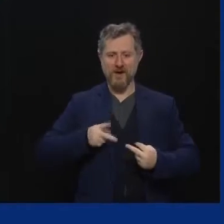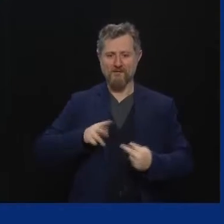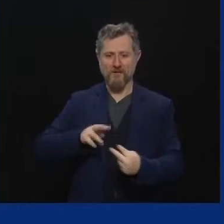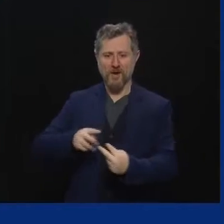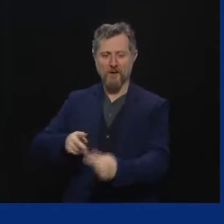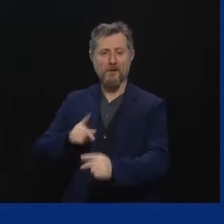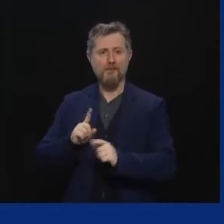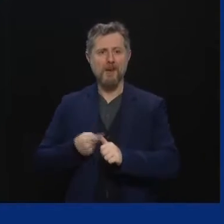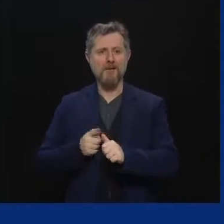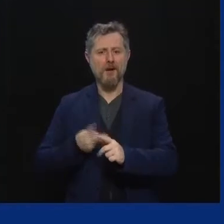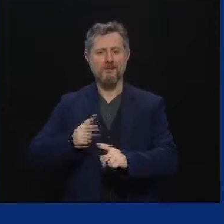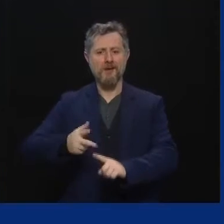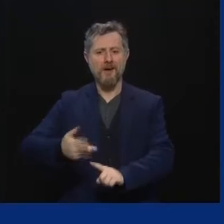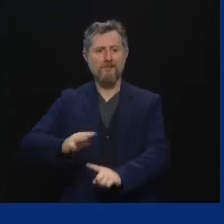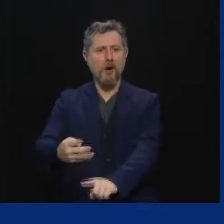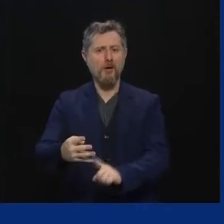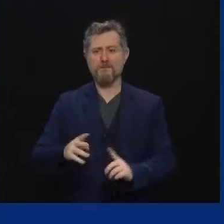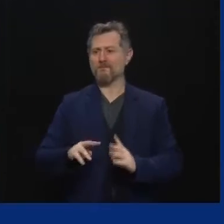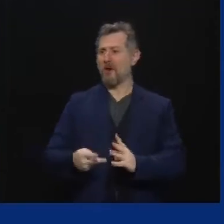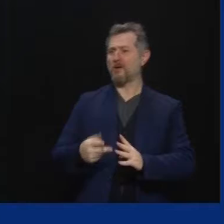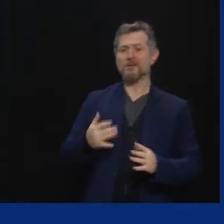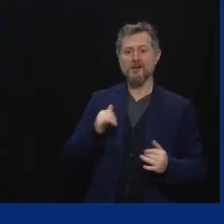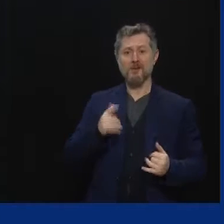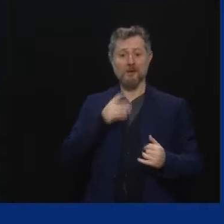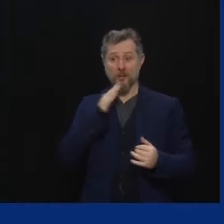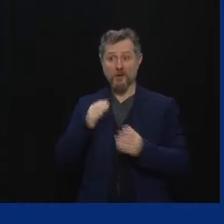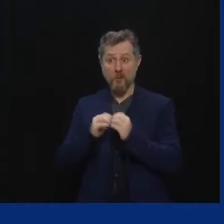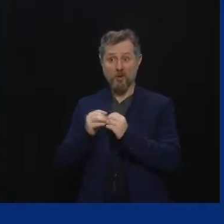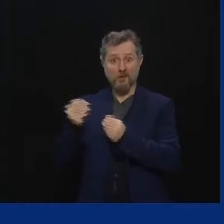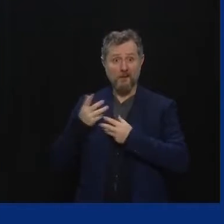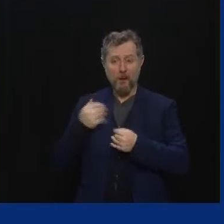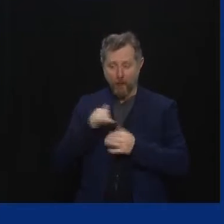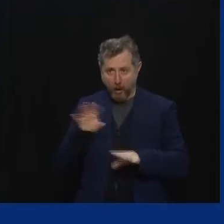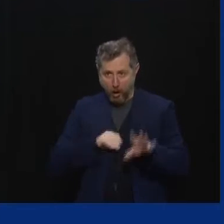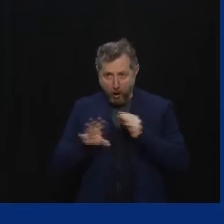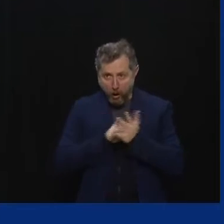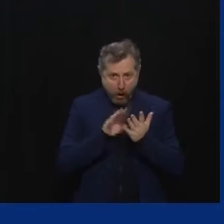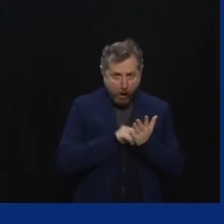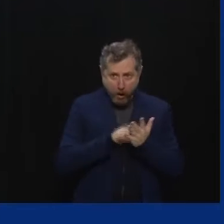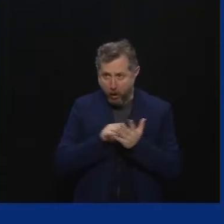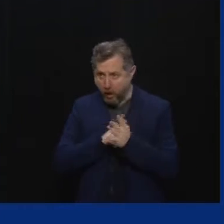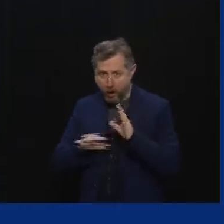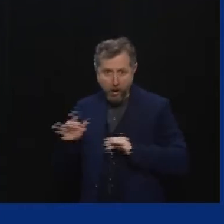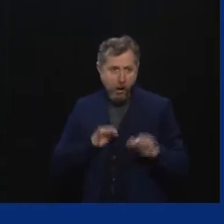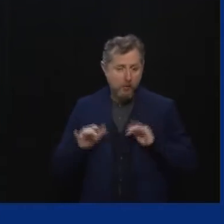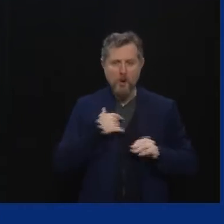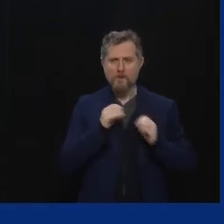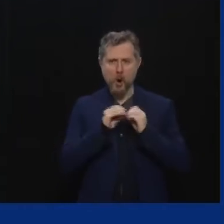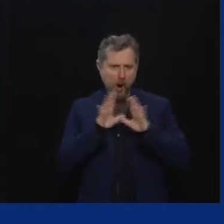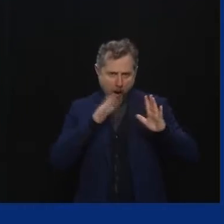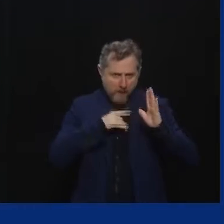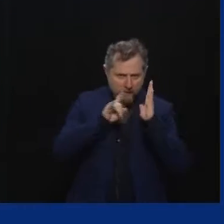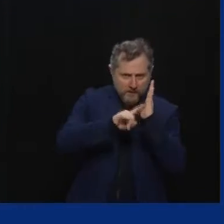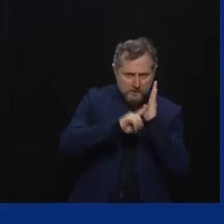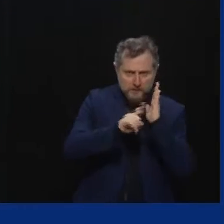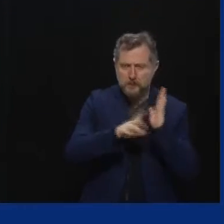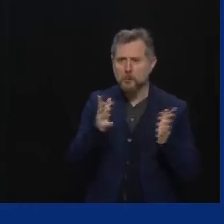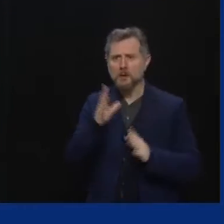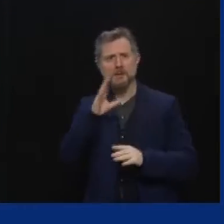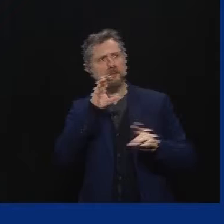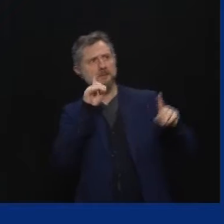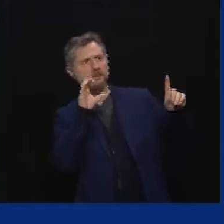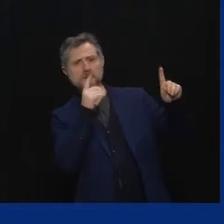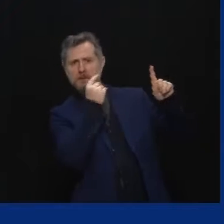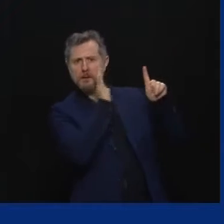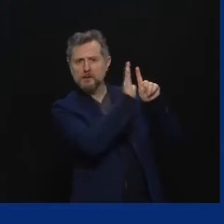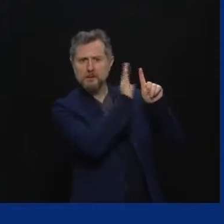more information that is still to be learned as we wait the continued research from the CDC and others. I have spoken